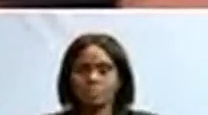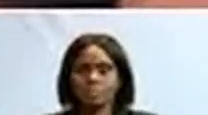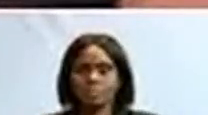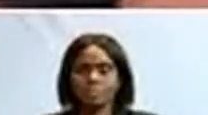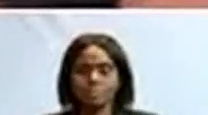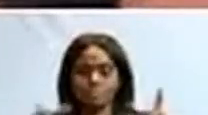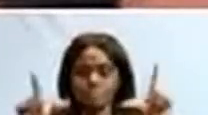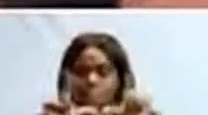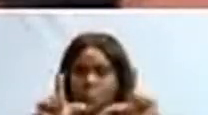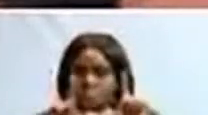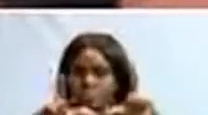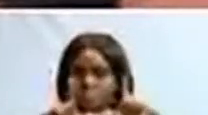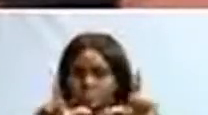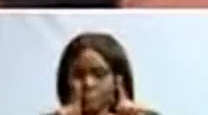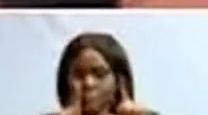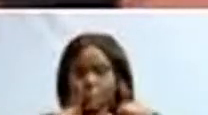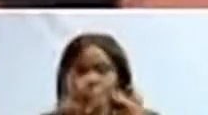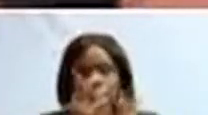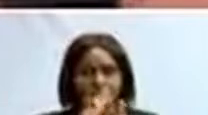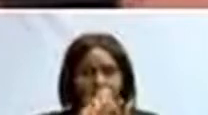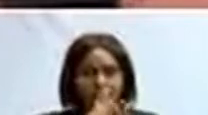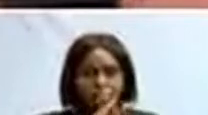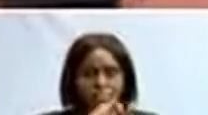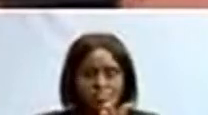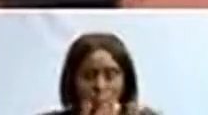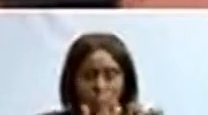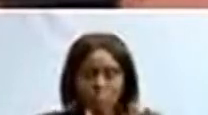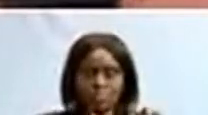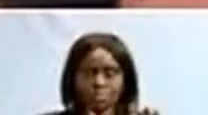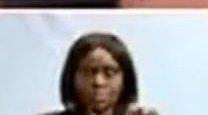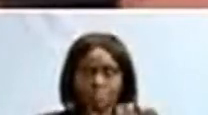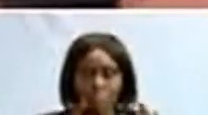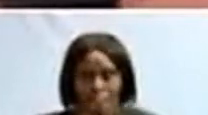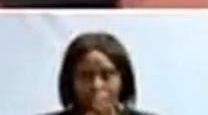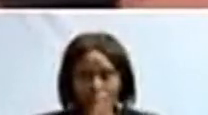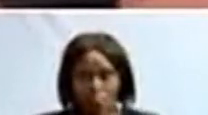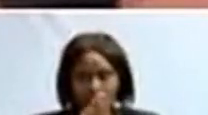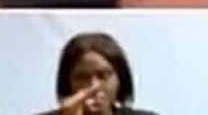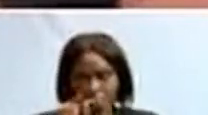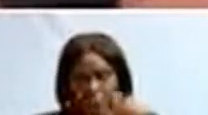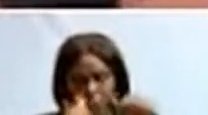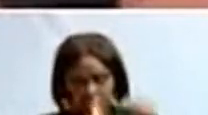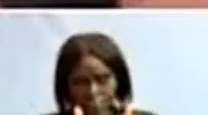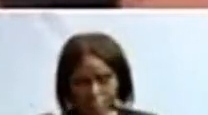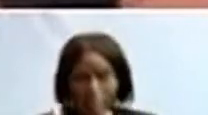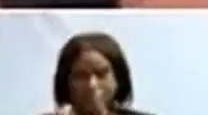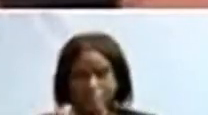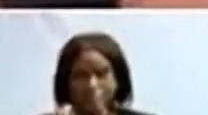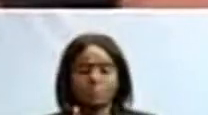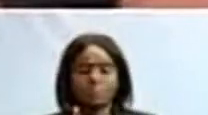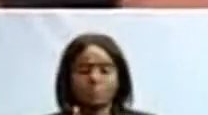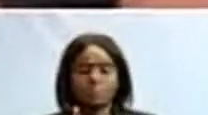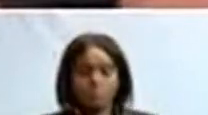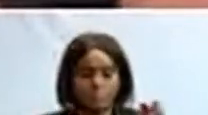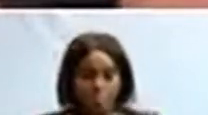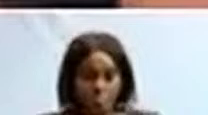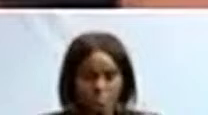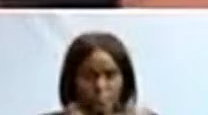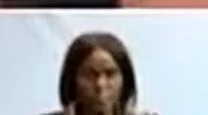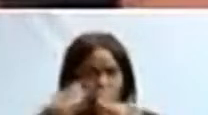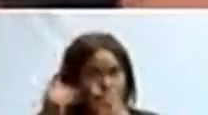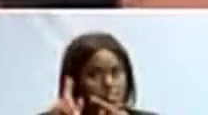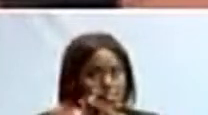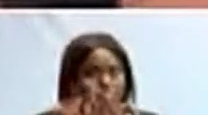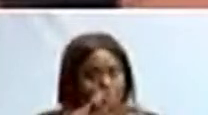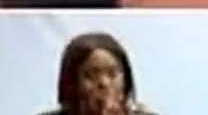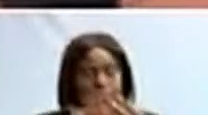The licenses, levies, then action taken, Chair. Management wishes to report